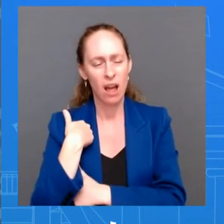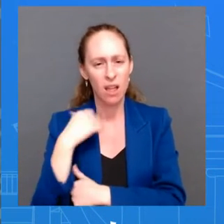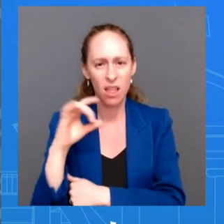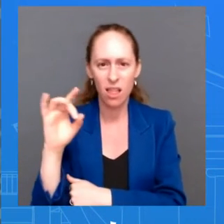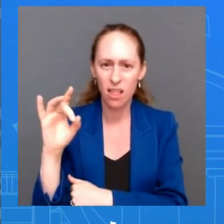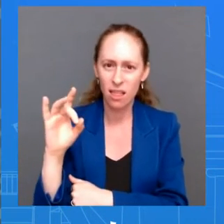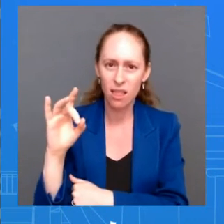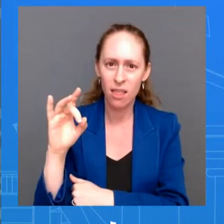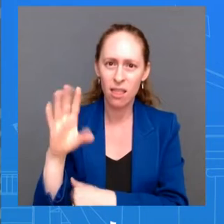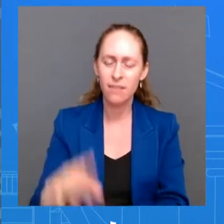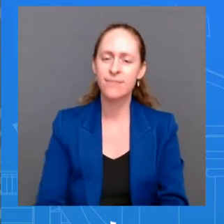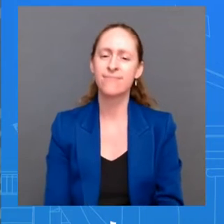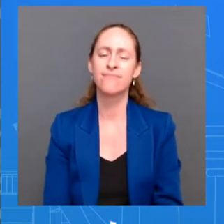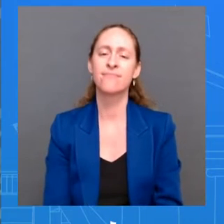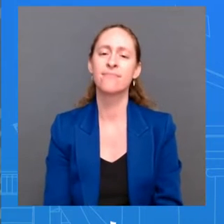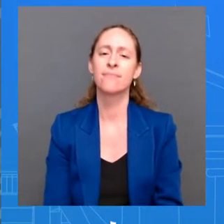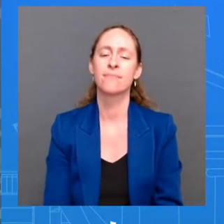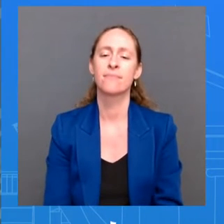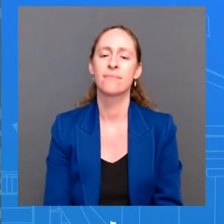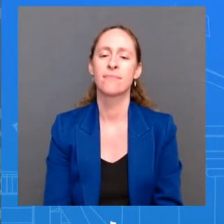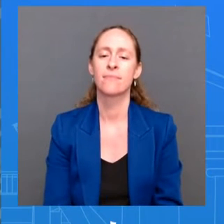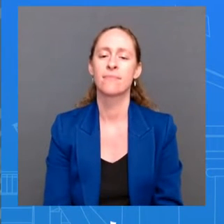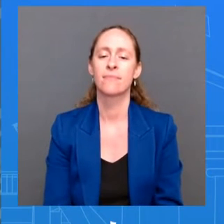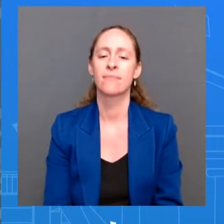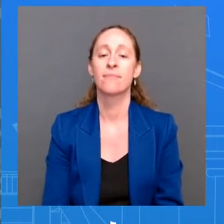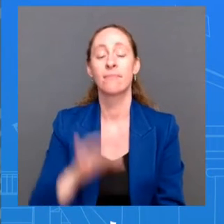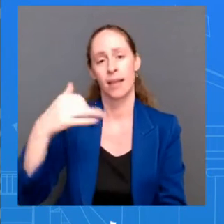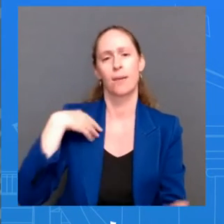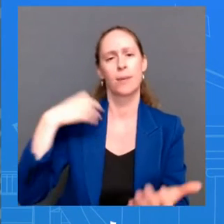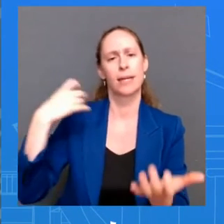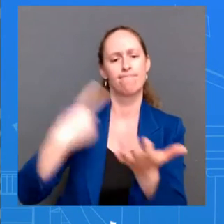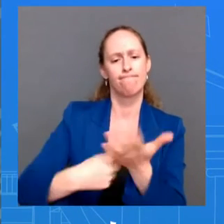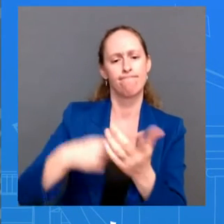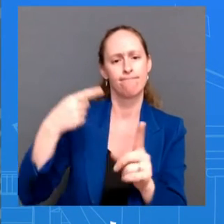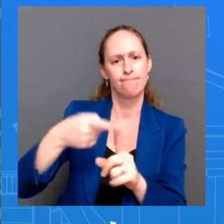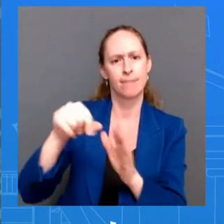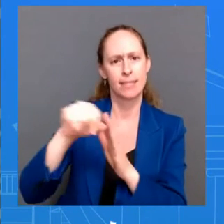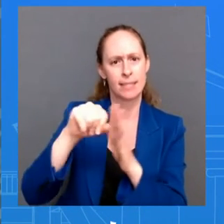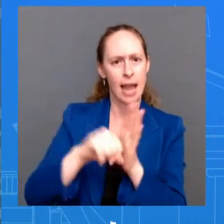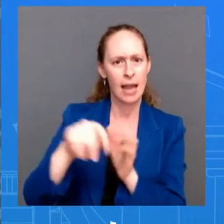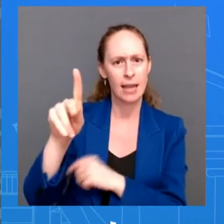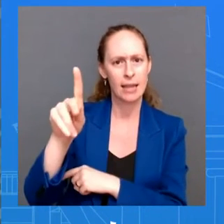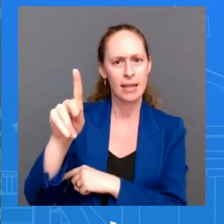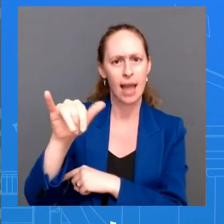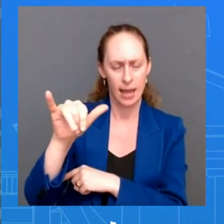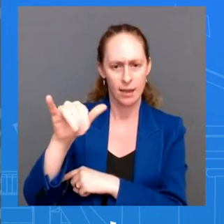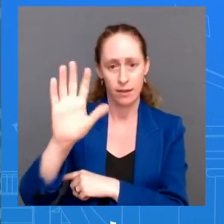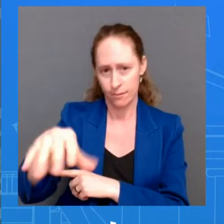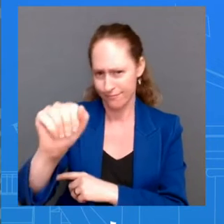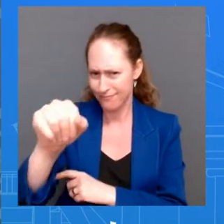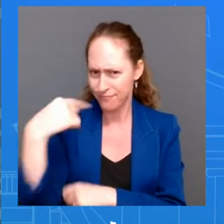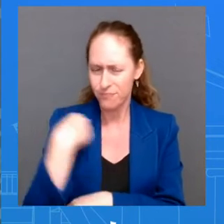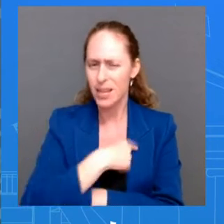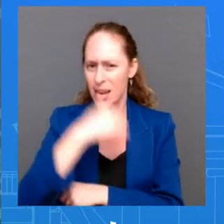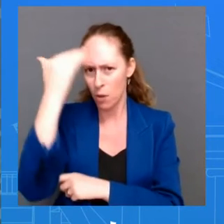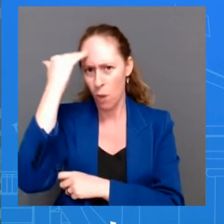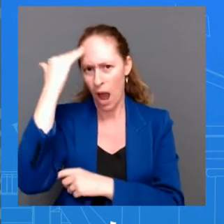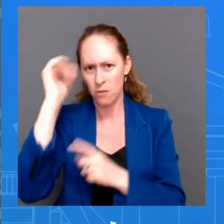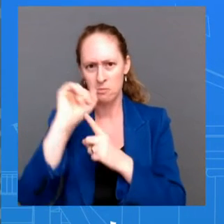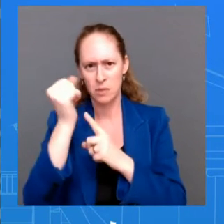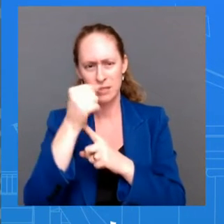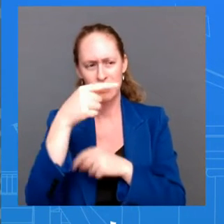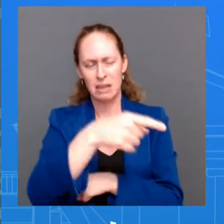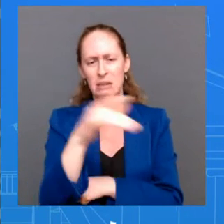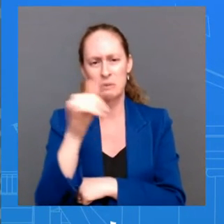you a little bit of an update, the White House is continuing to closely monitor the devastating flooding in eastern Kentucky, and President Biden